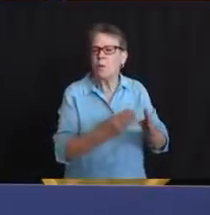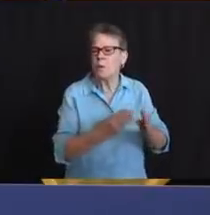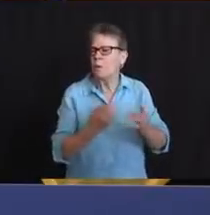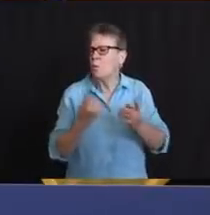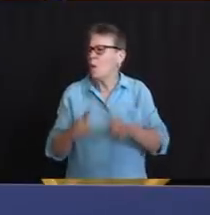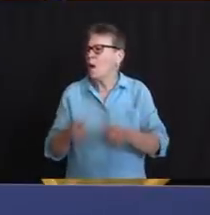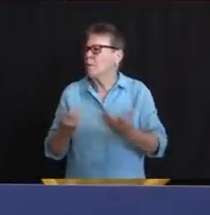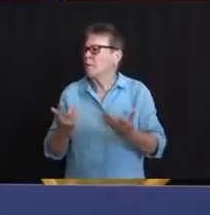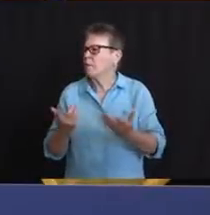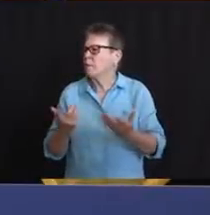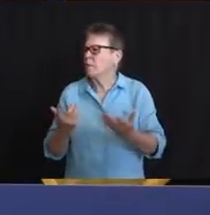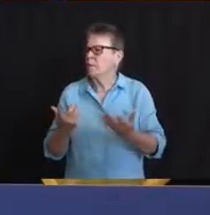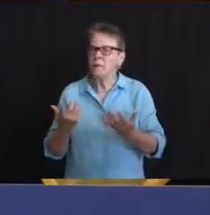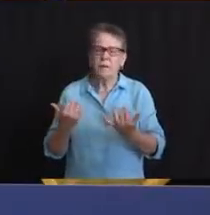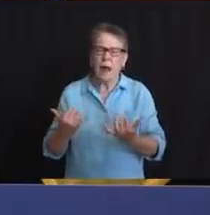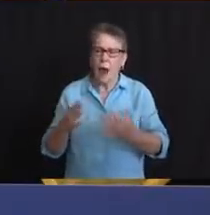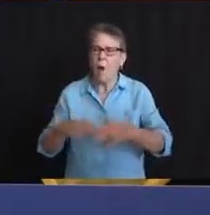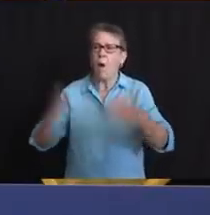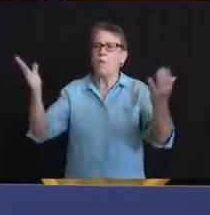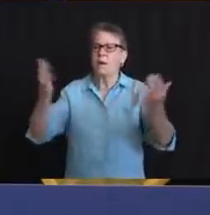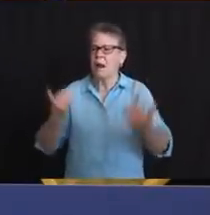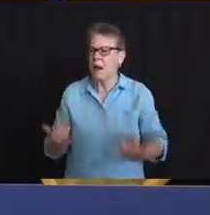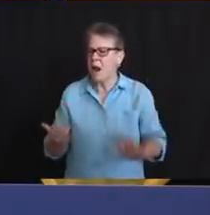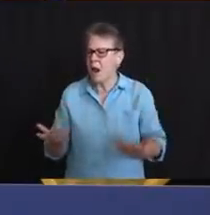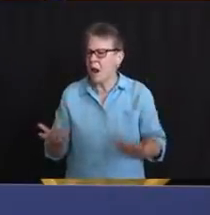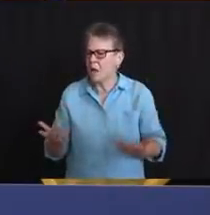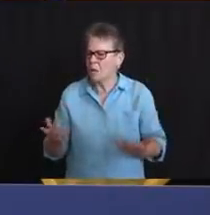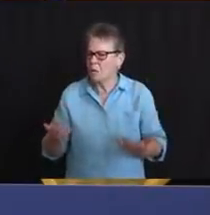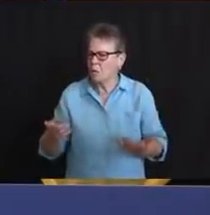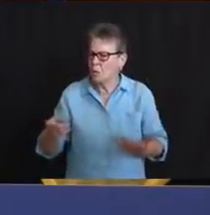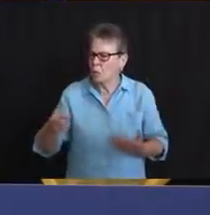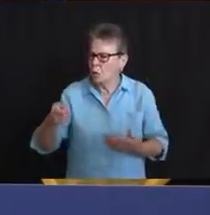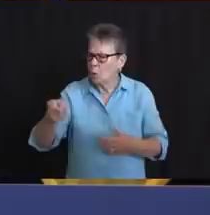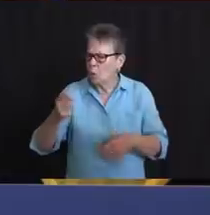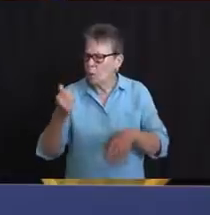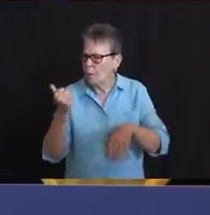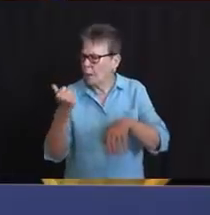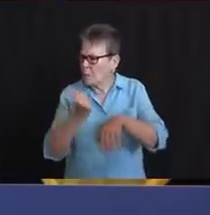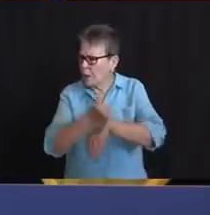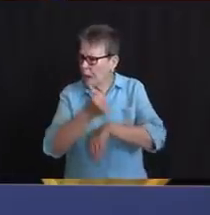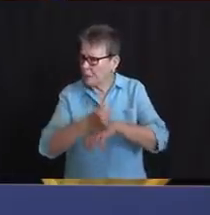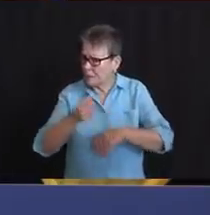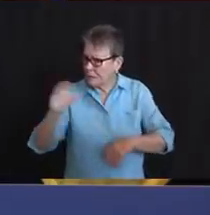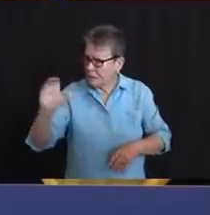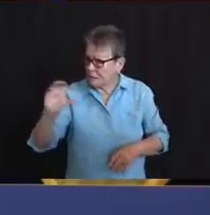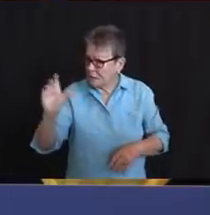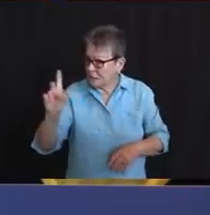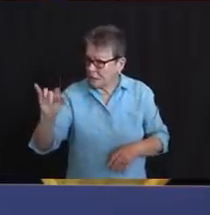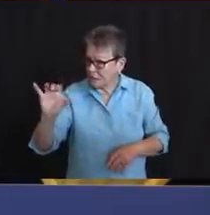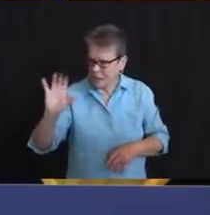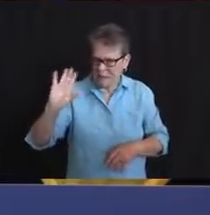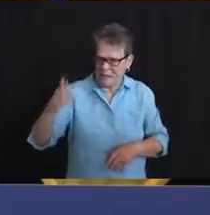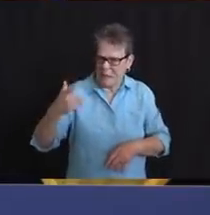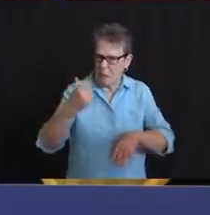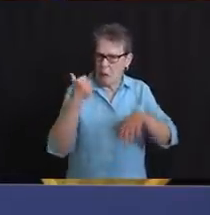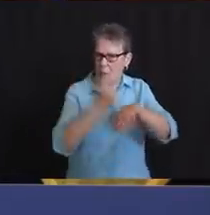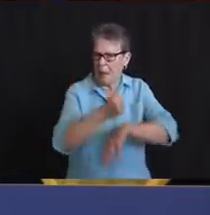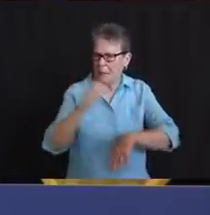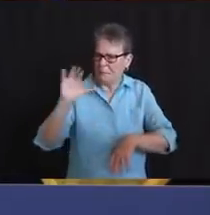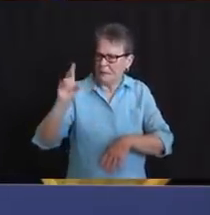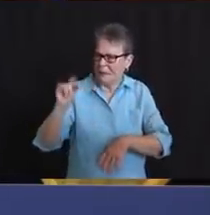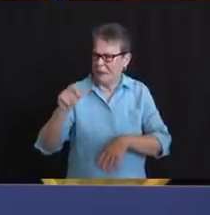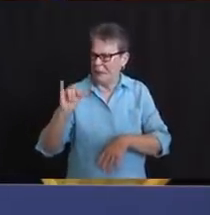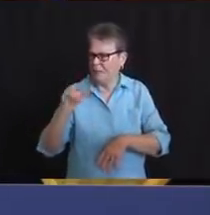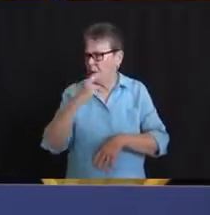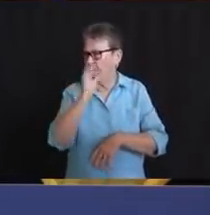Are you essentially blaming the CDC? Your remarks today seemed rather pointed against them. You accused them of throwing the nation